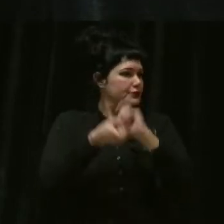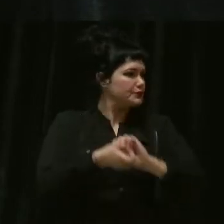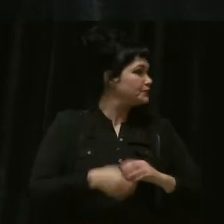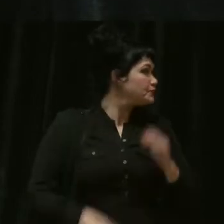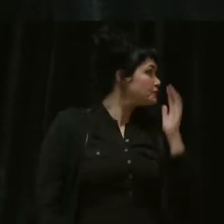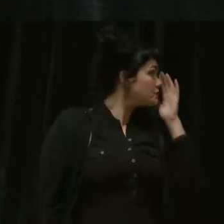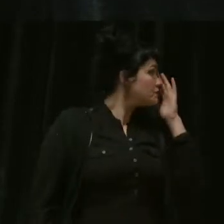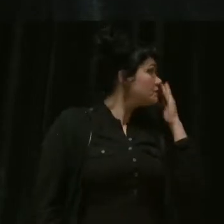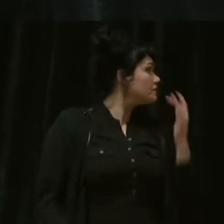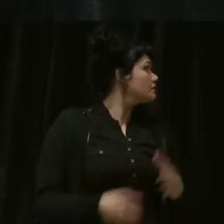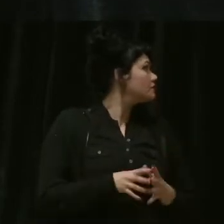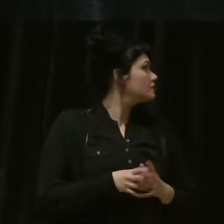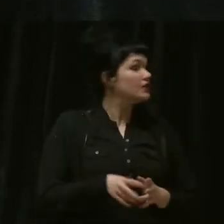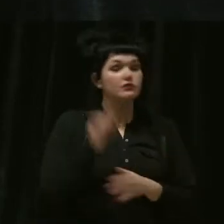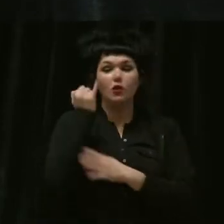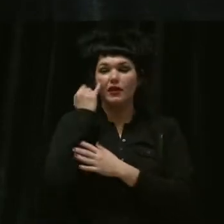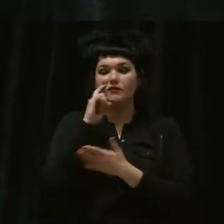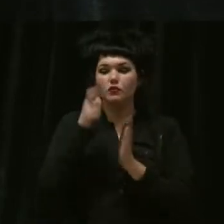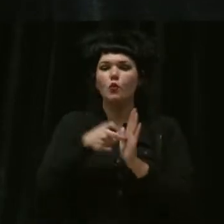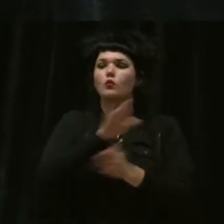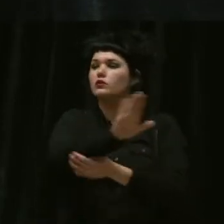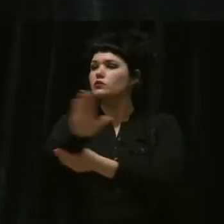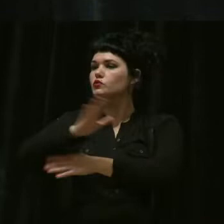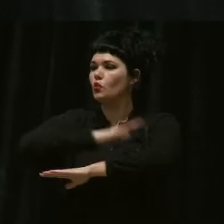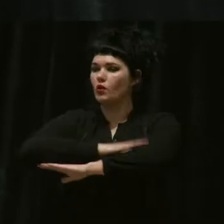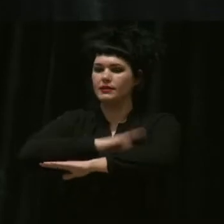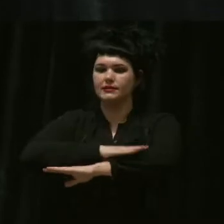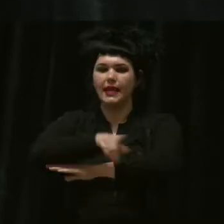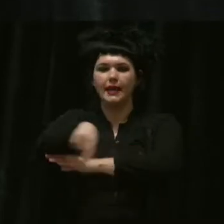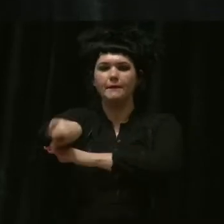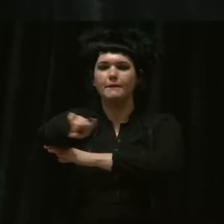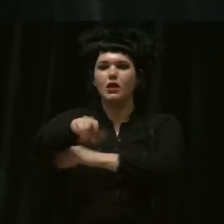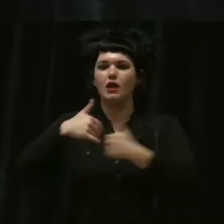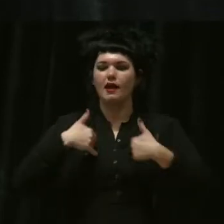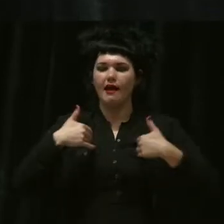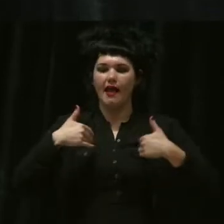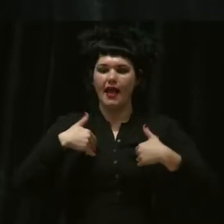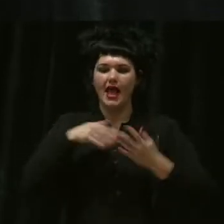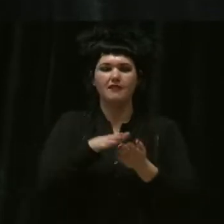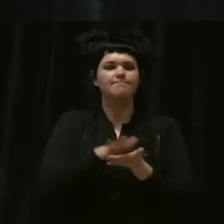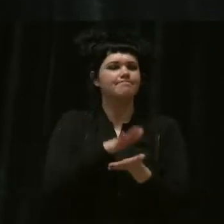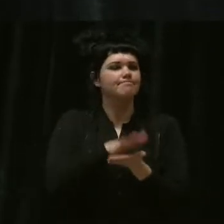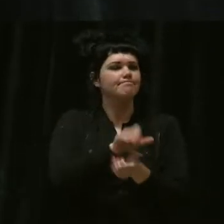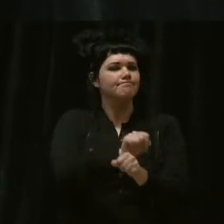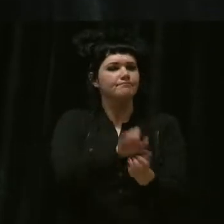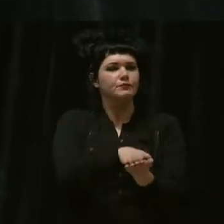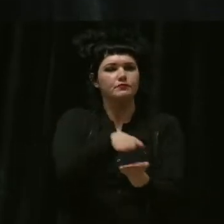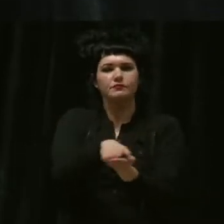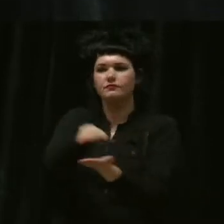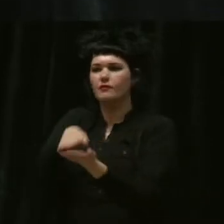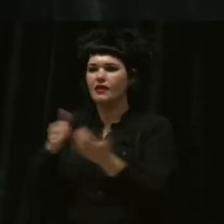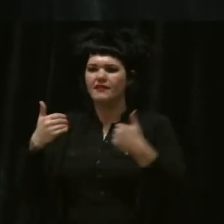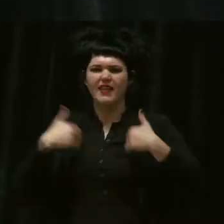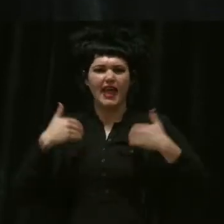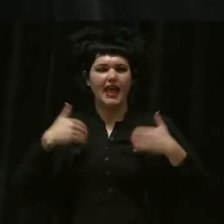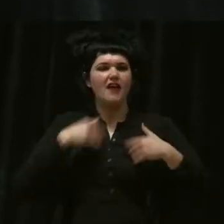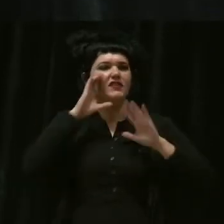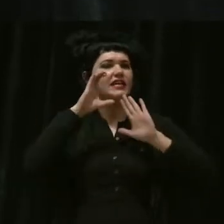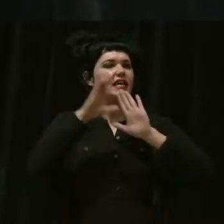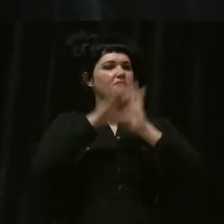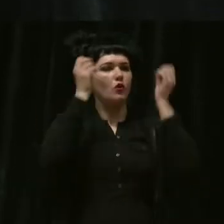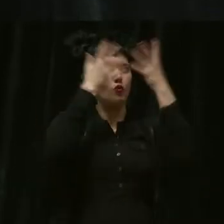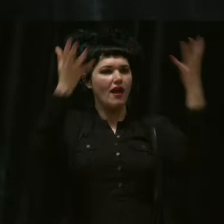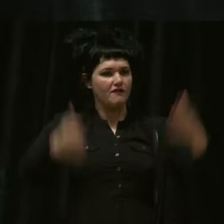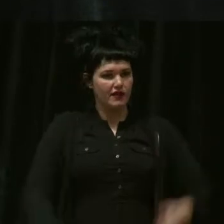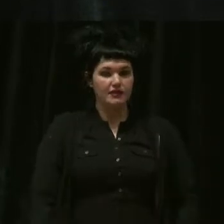So if you'll notice on your table, you'll have a set of handouts that have a set of infographics that